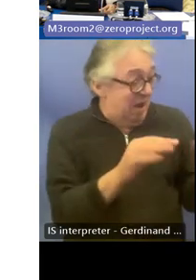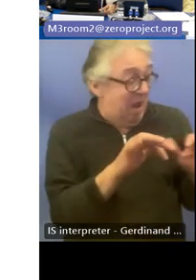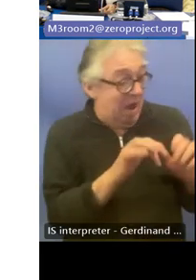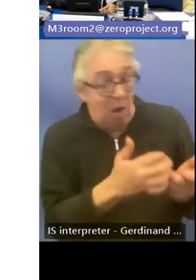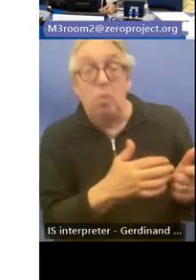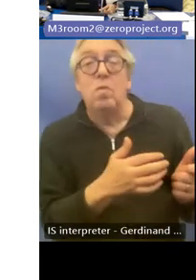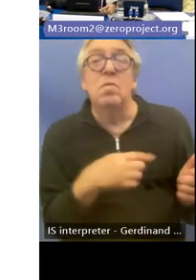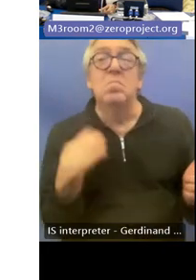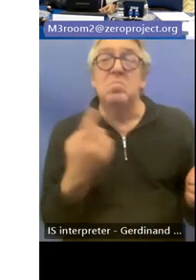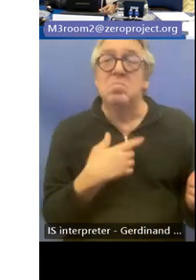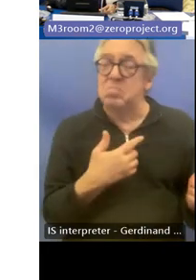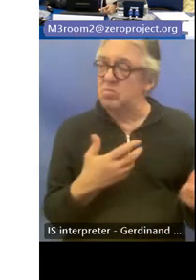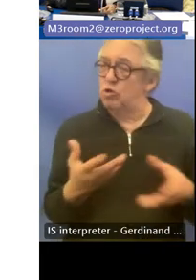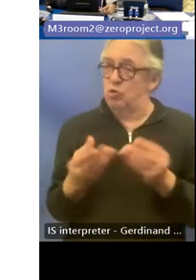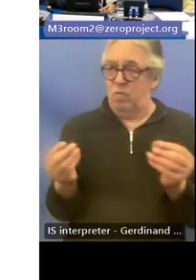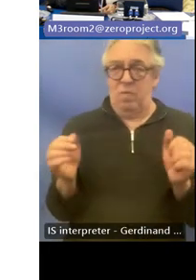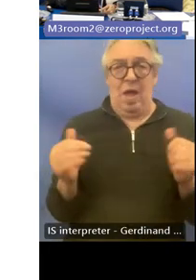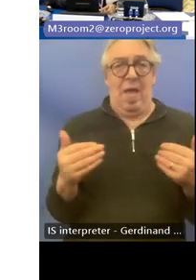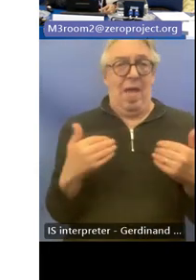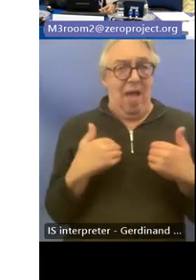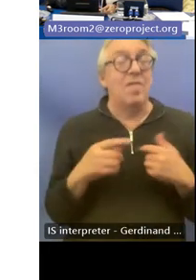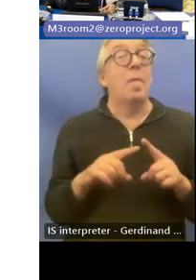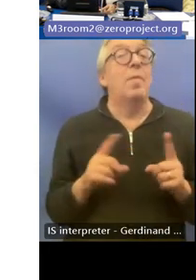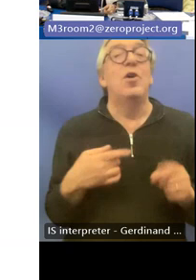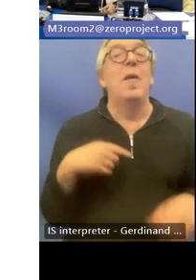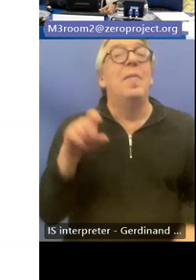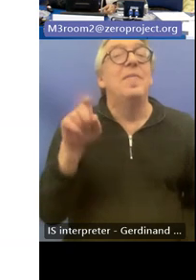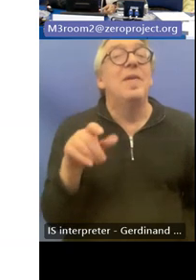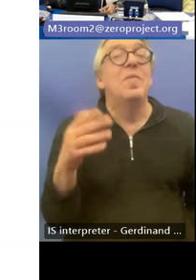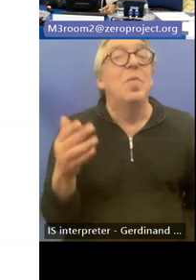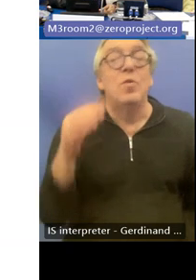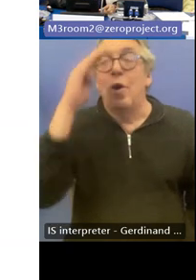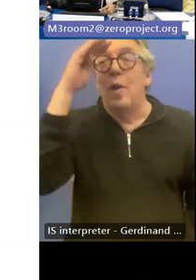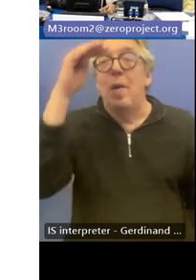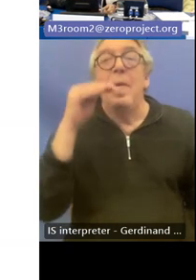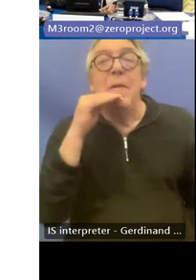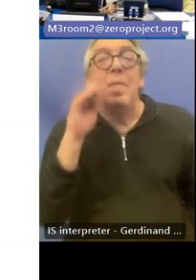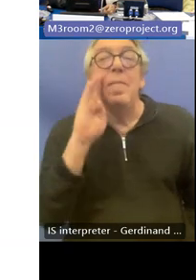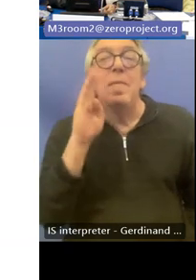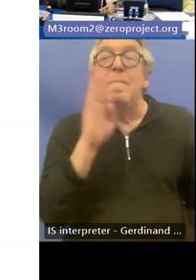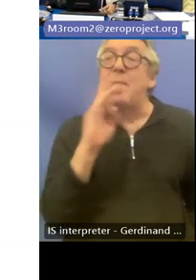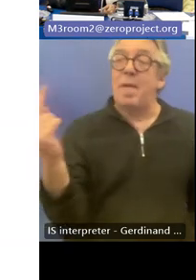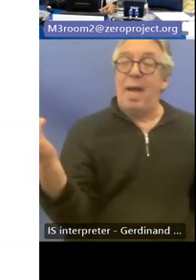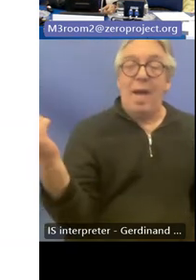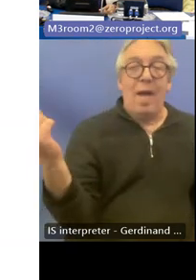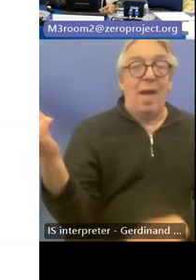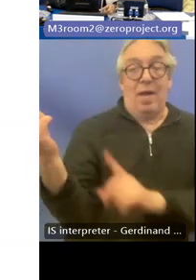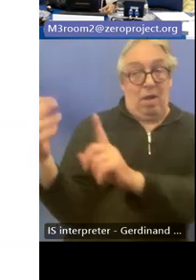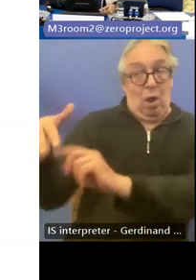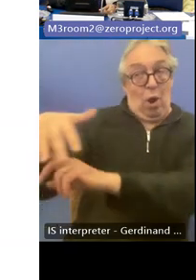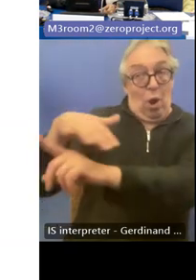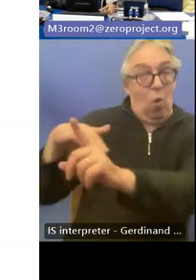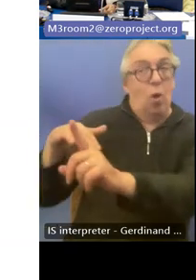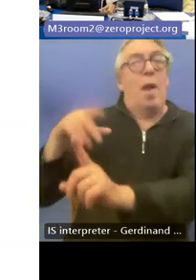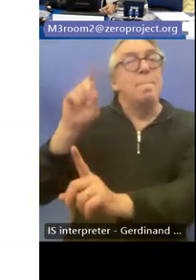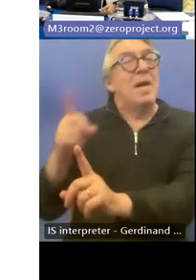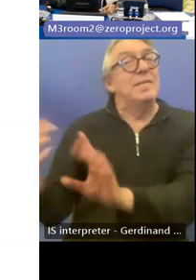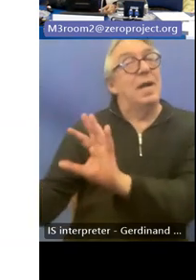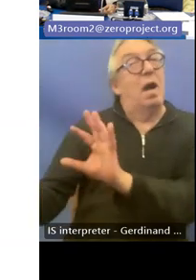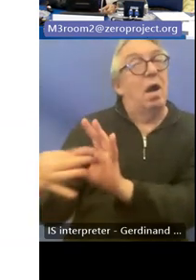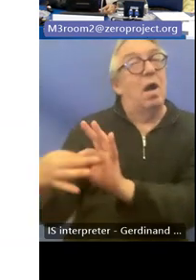course, there is a local stakeholder is necessary. It could be the school, it could be the parents' organization, it could be the OPDs, it could be the NGO, even it